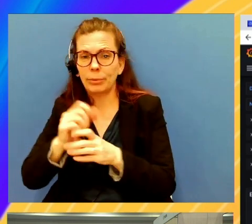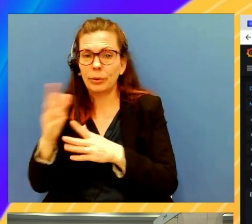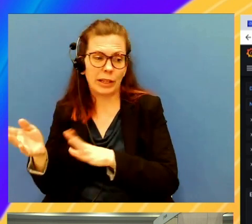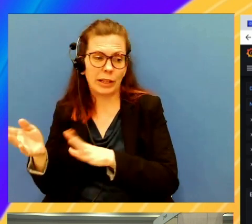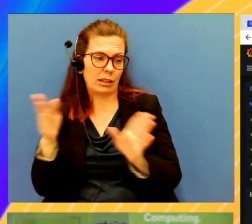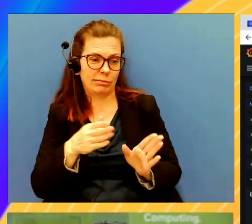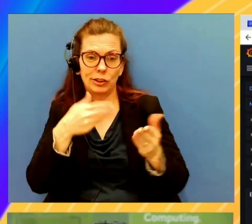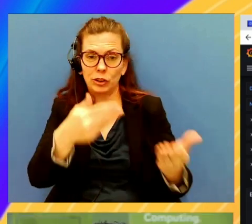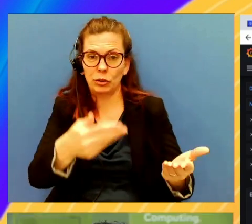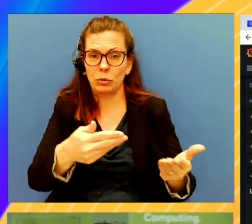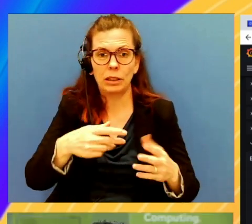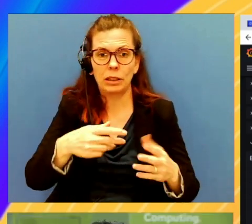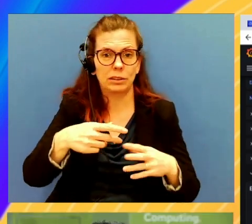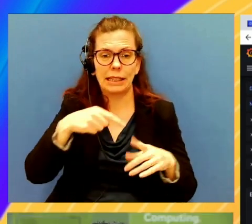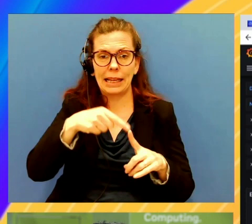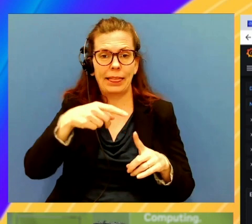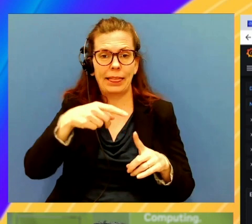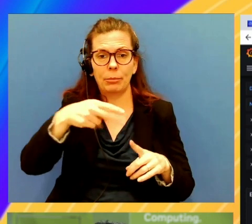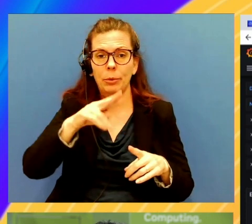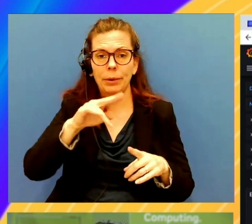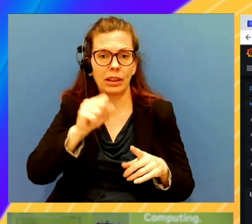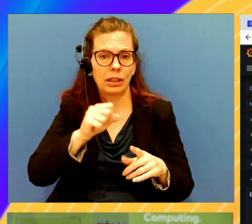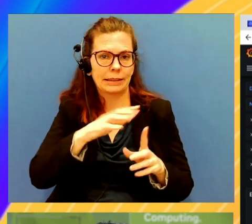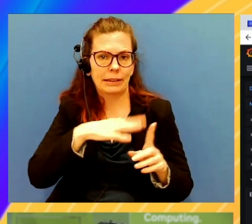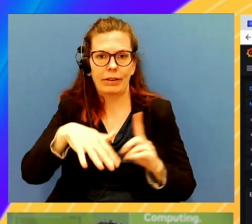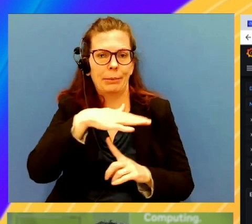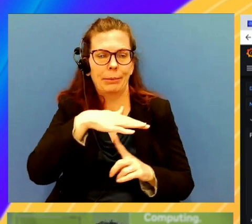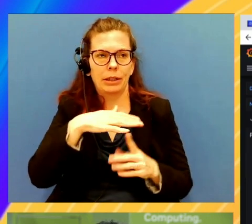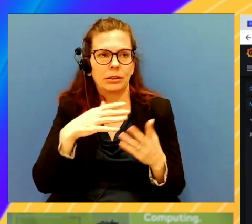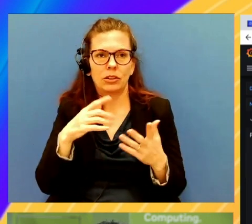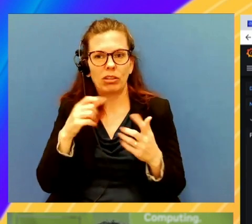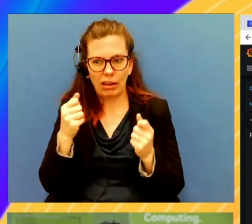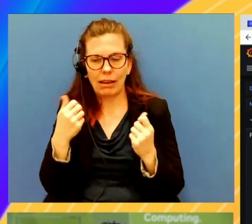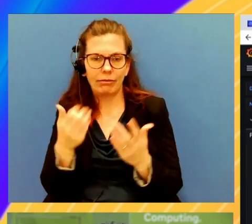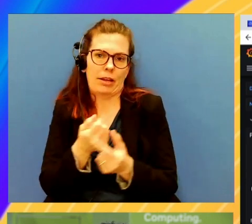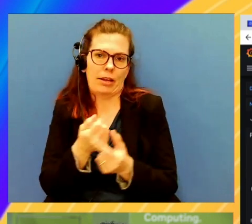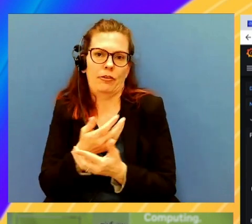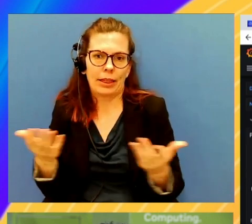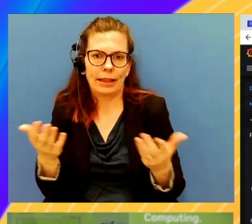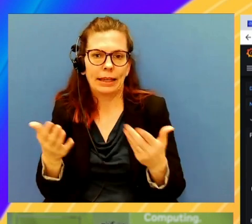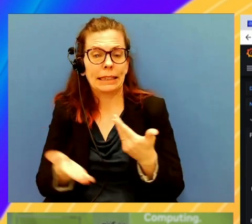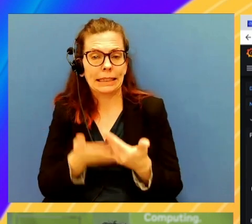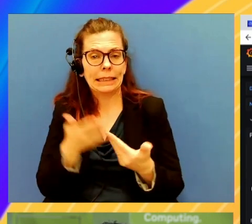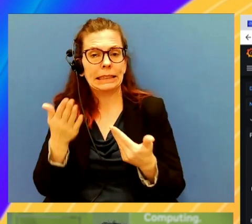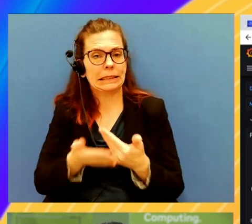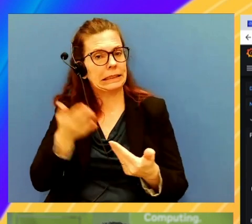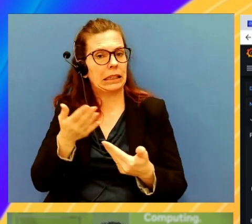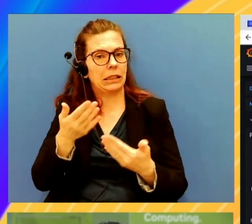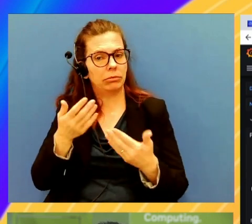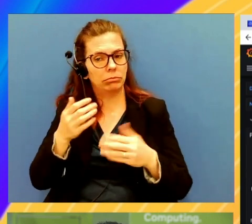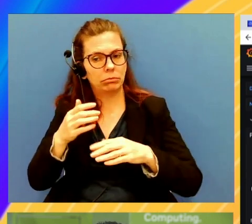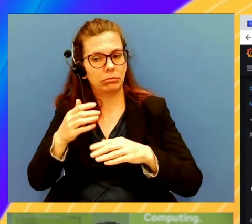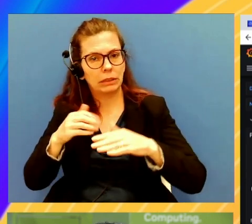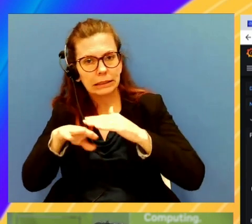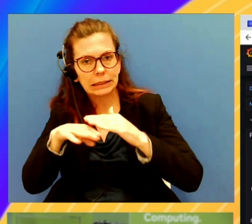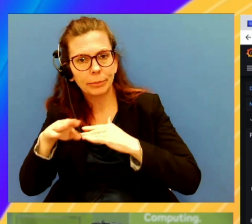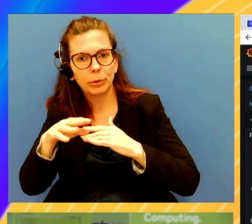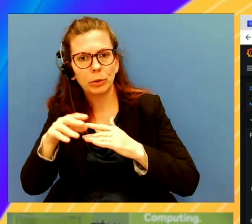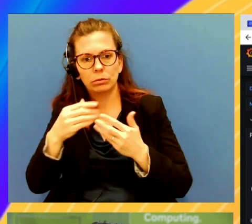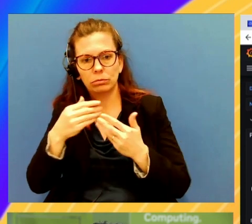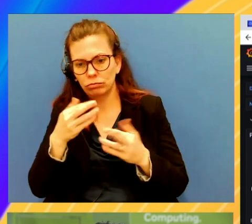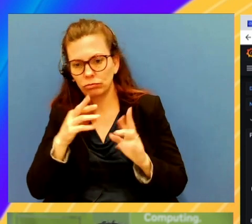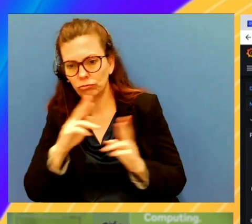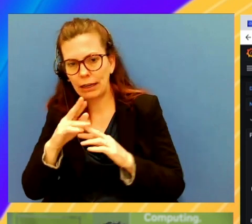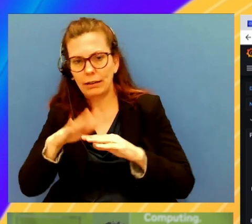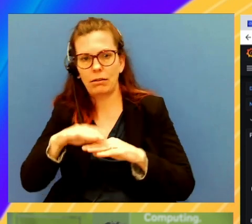environment. No infrastructure needs to be provisioned for Grafana either. So they get everything easily provisioned, accessible. All the dashboards